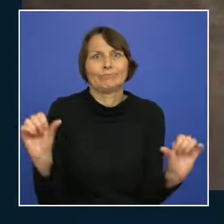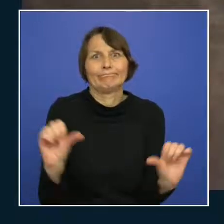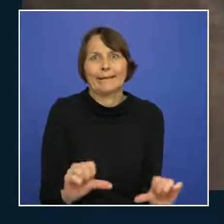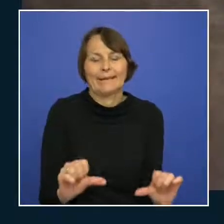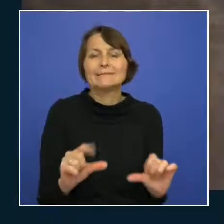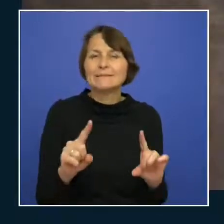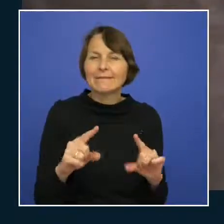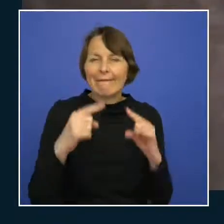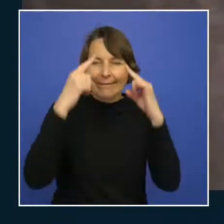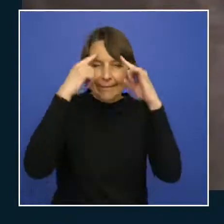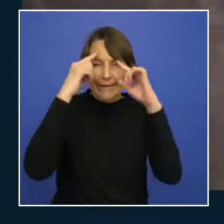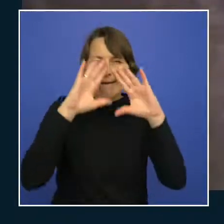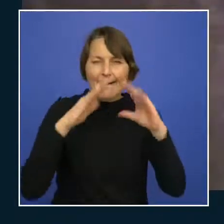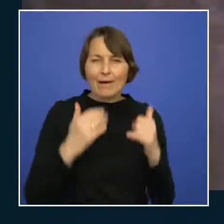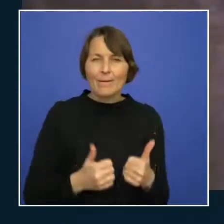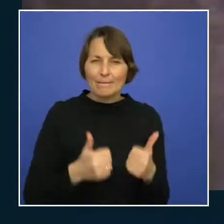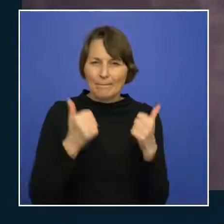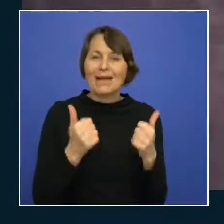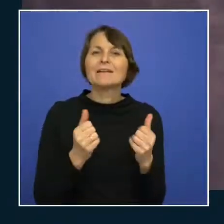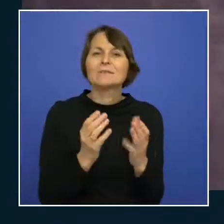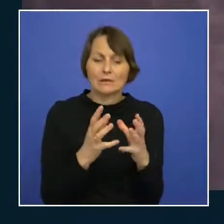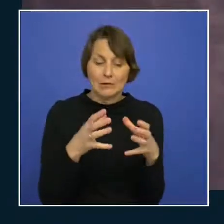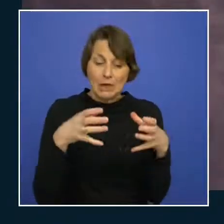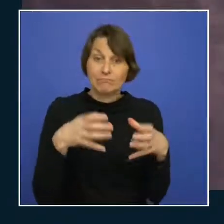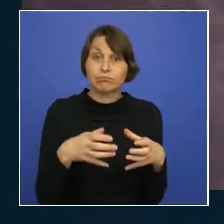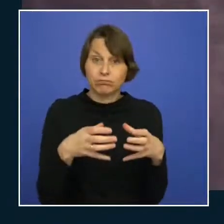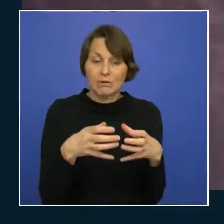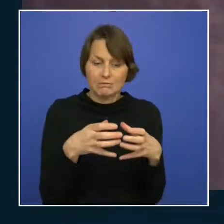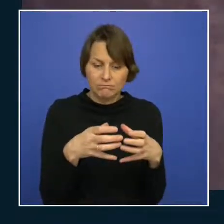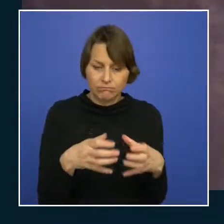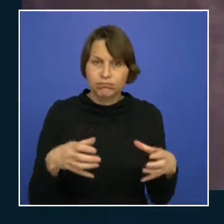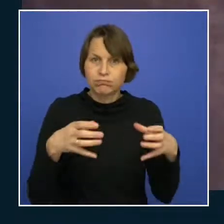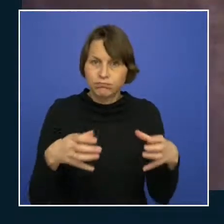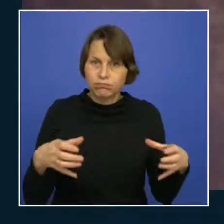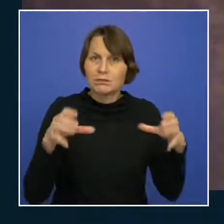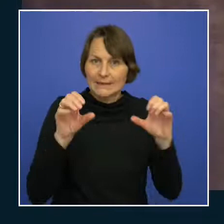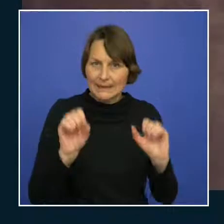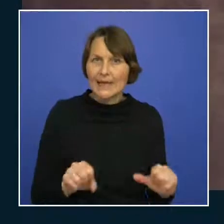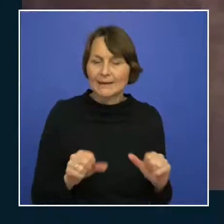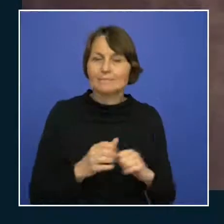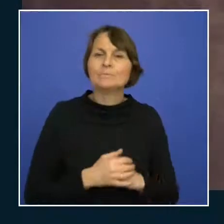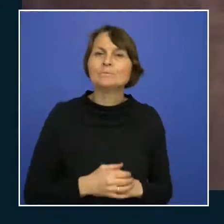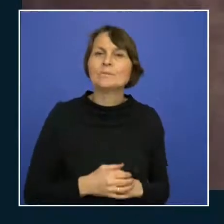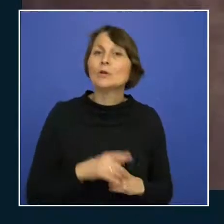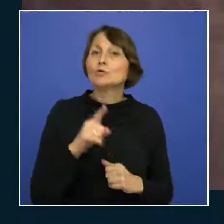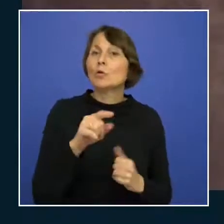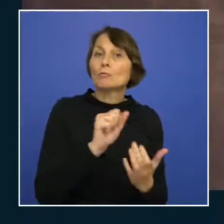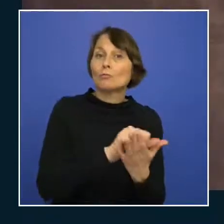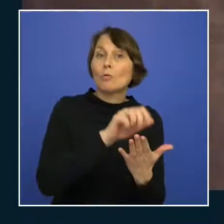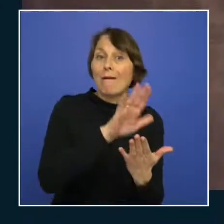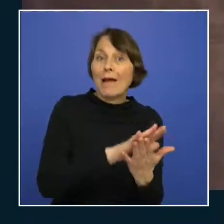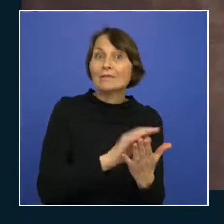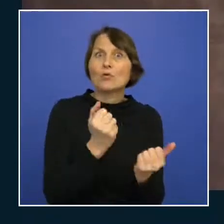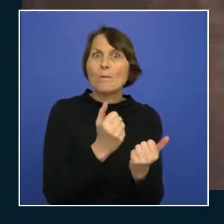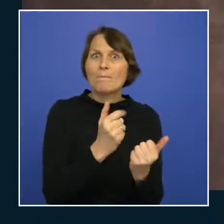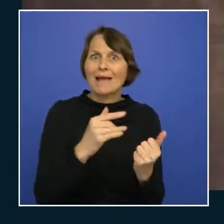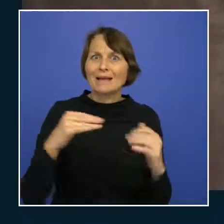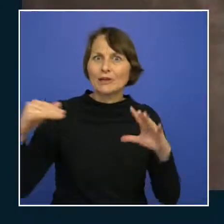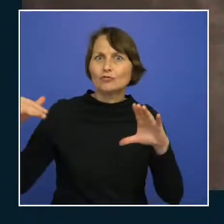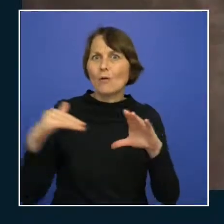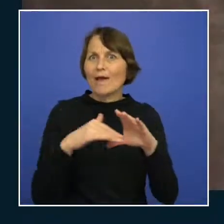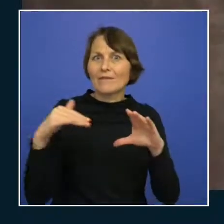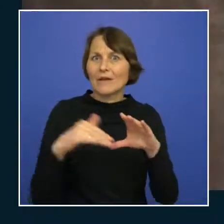take into consideration is scalability. Is it possible for your application to scale when there's high traffic? Maybe you